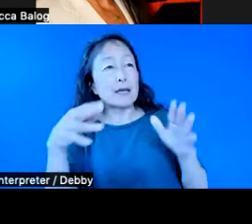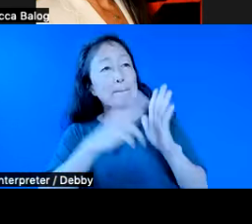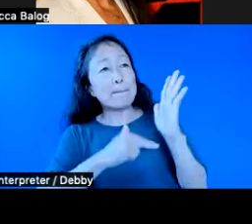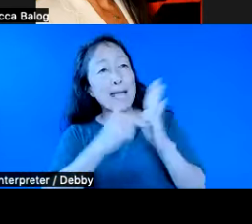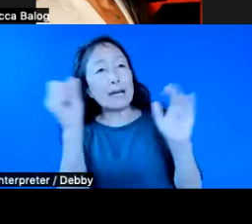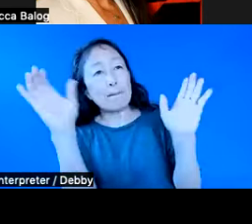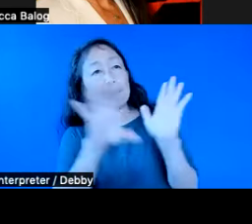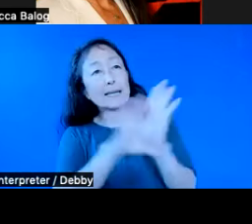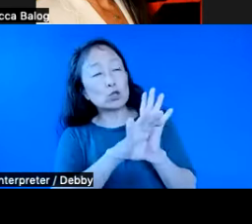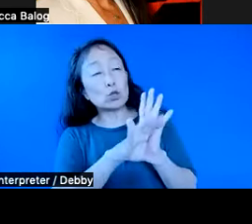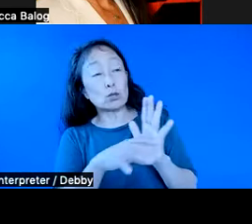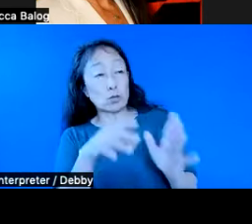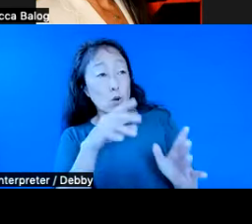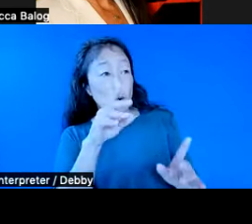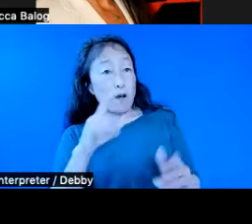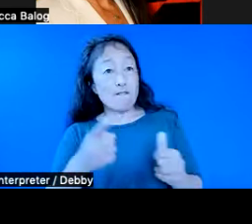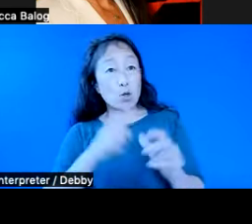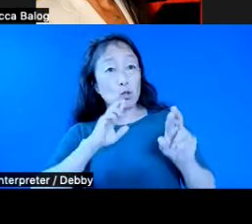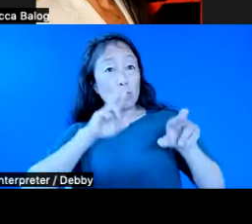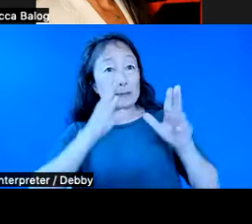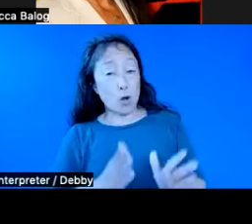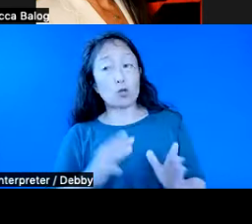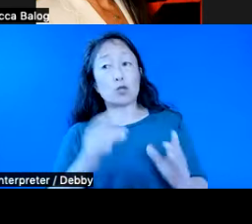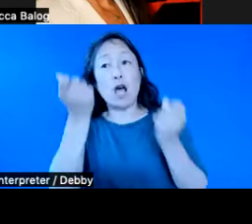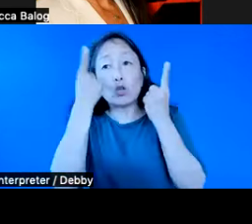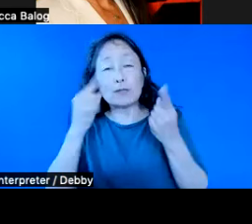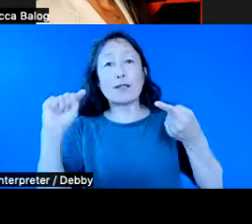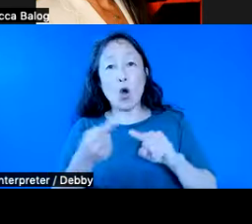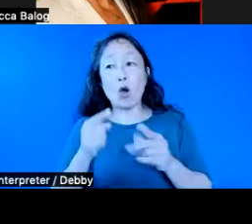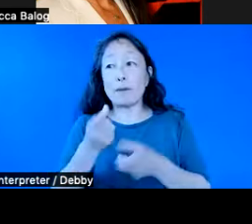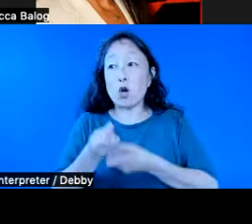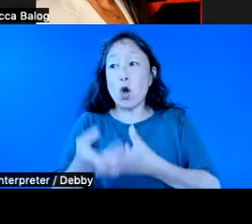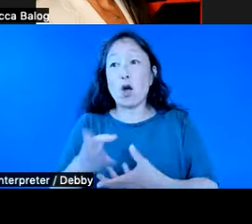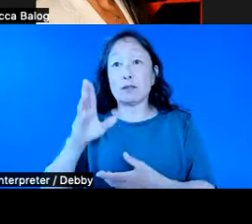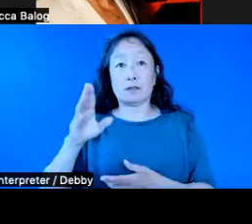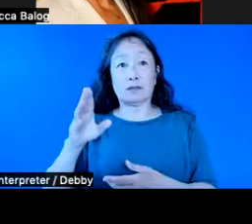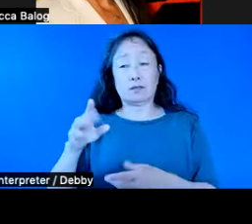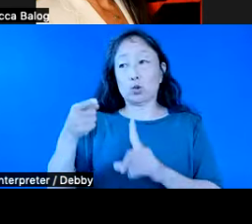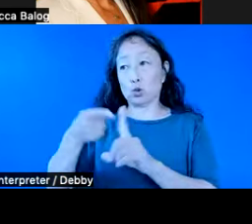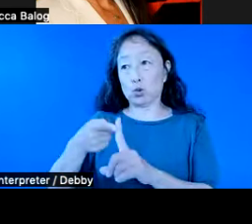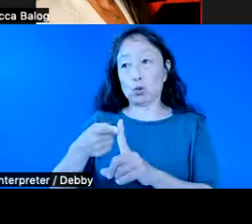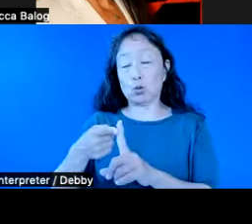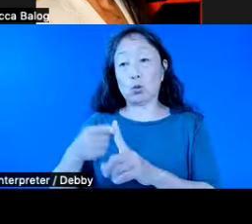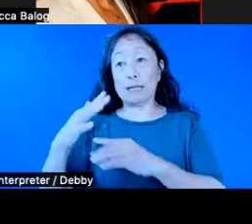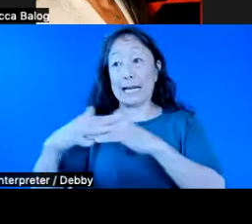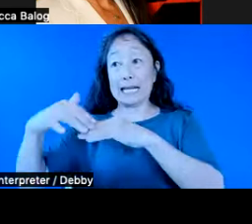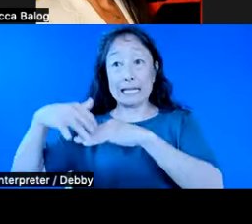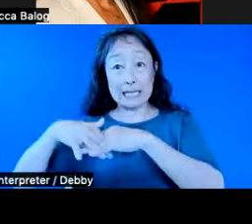caused for Indigenous focused folks, which is often quite different than non-Indigenous